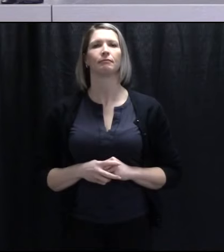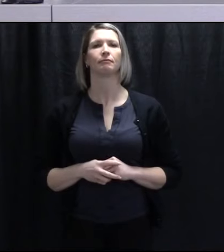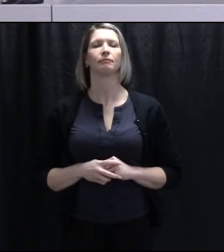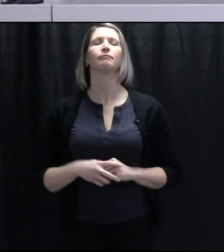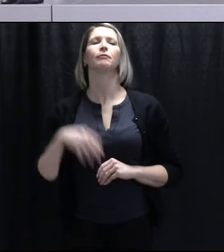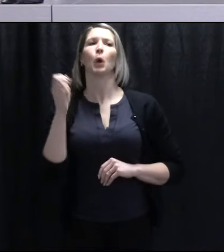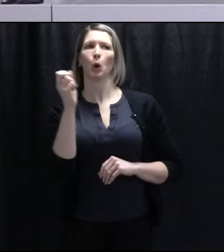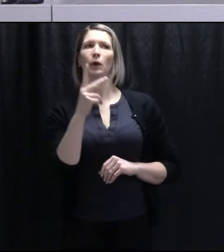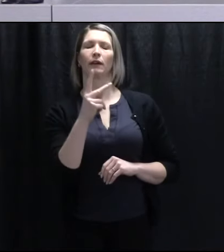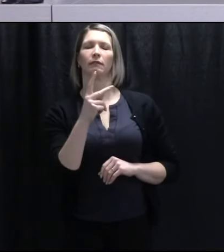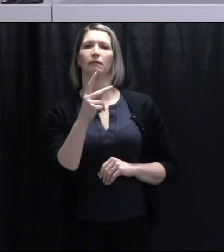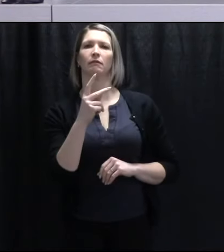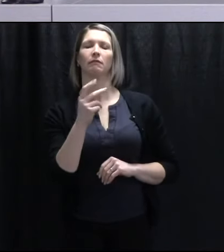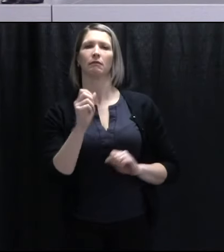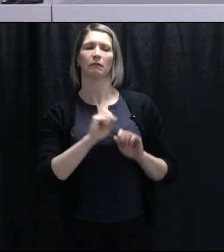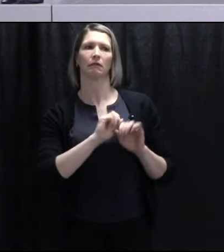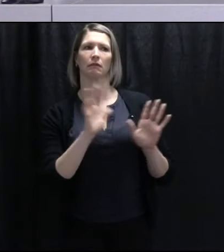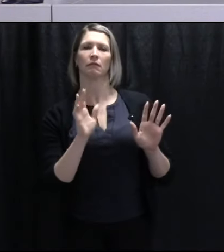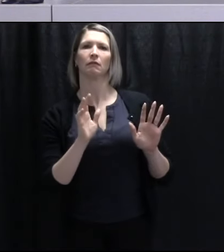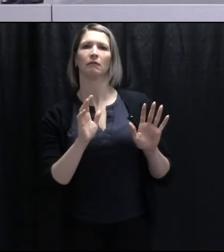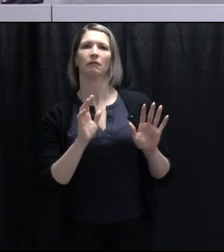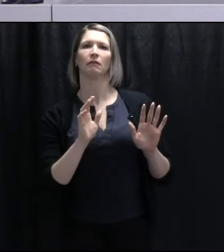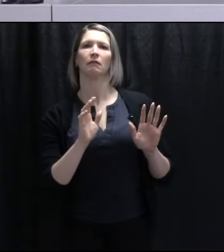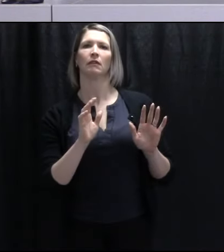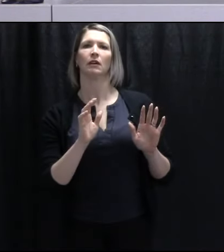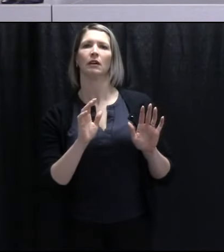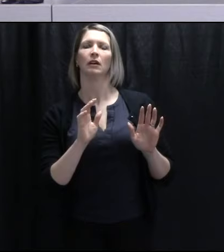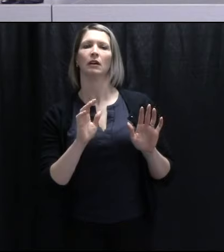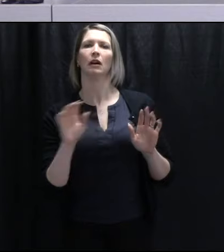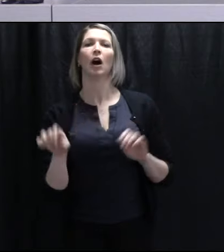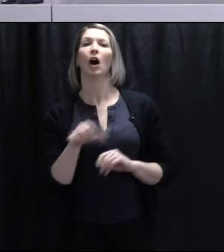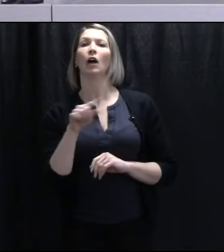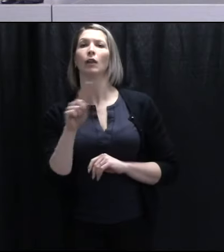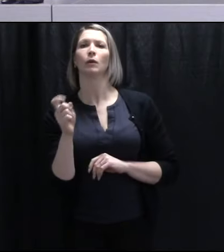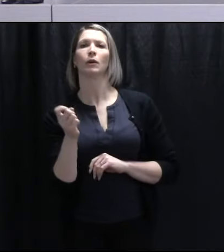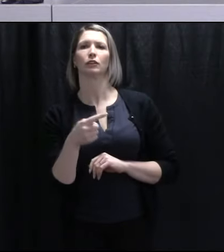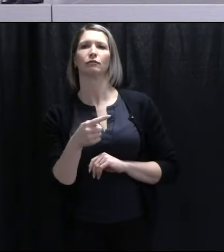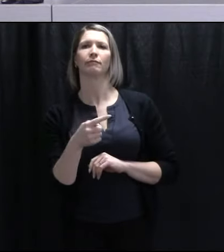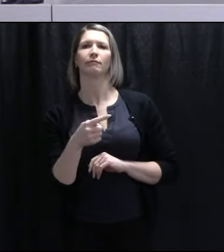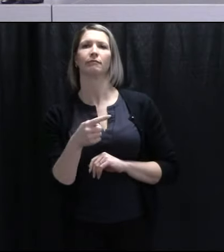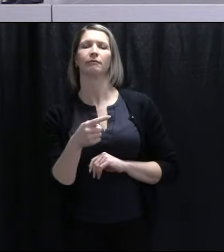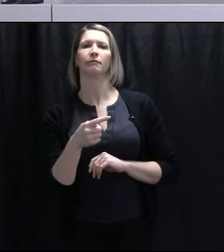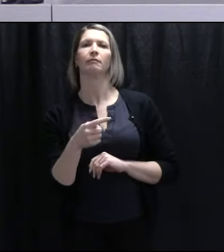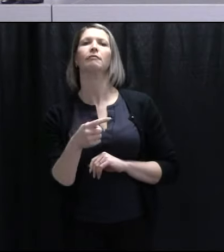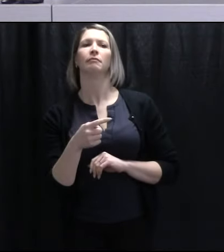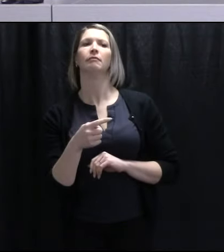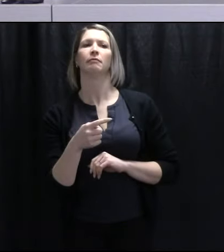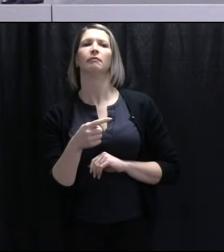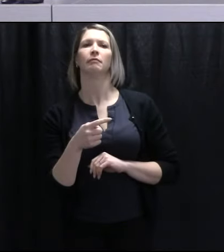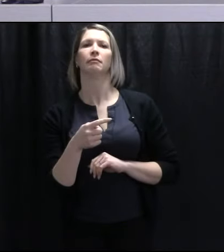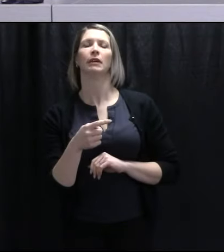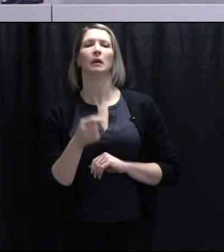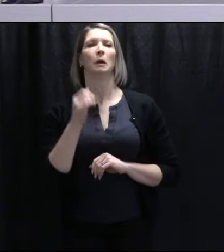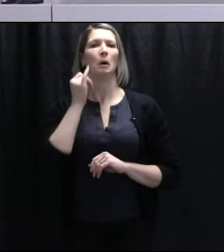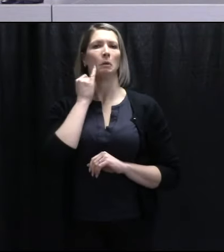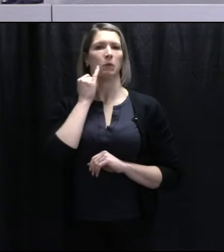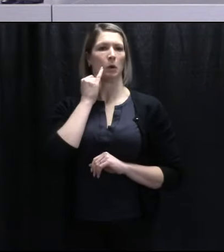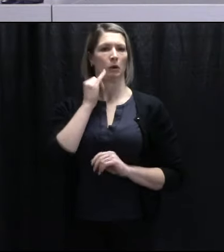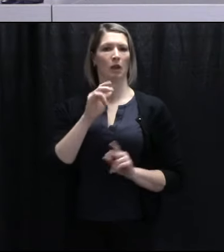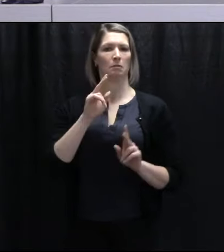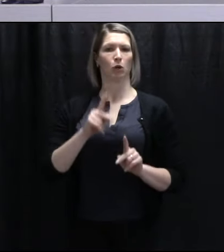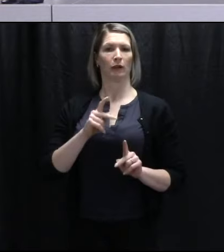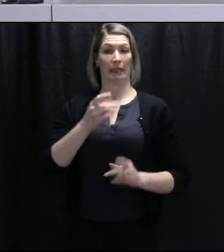Oh, okay, so as one follow-up, I'll take that as a yes, that it's conceivable someone with symptoms and might have to